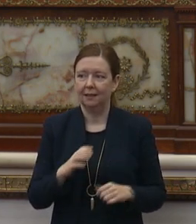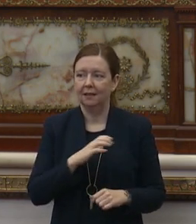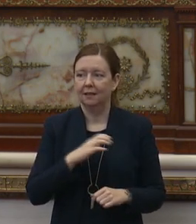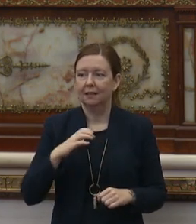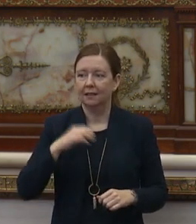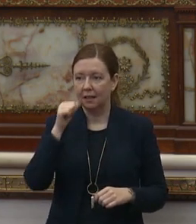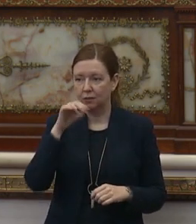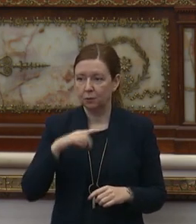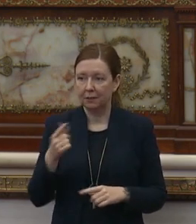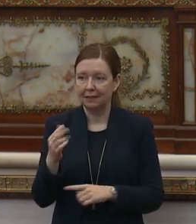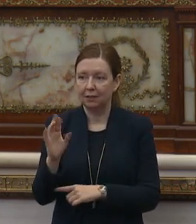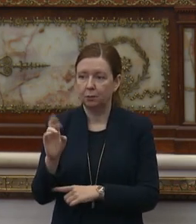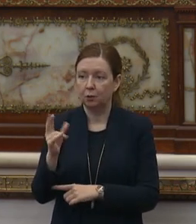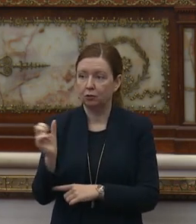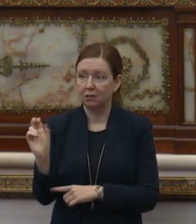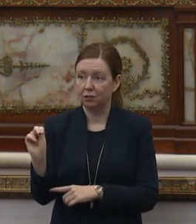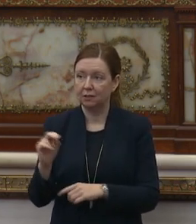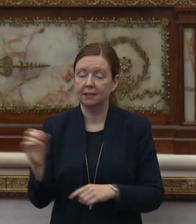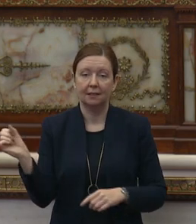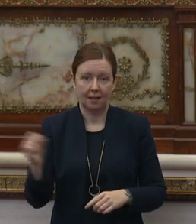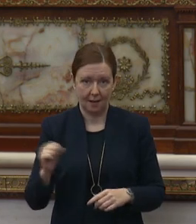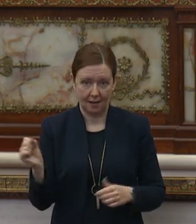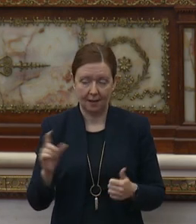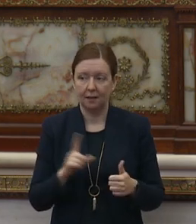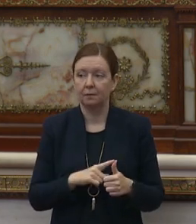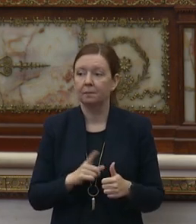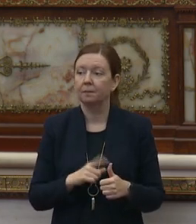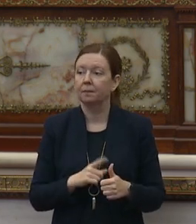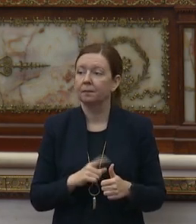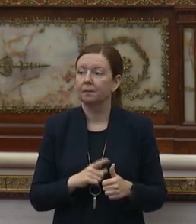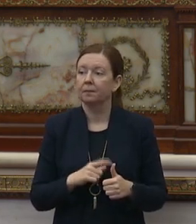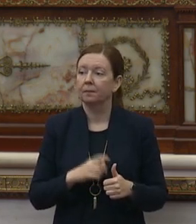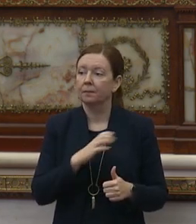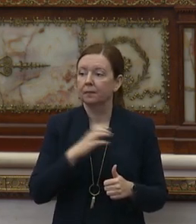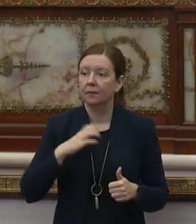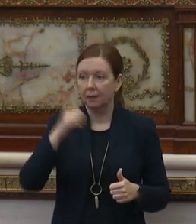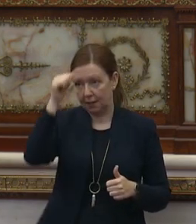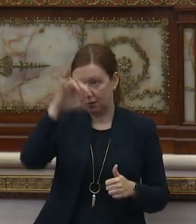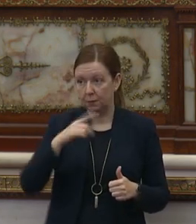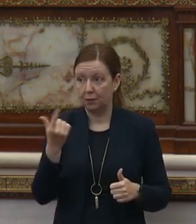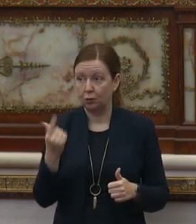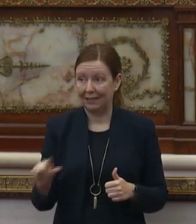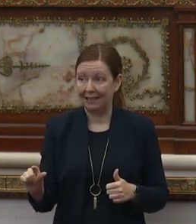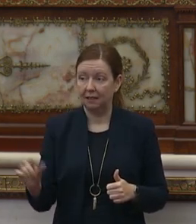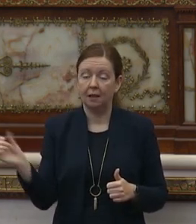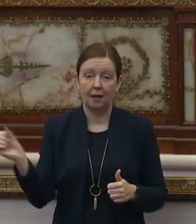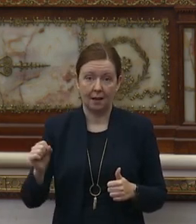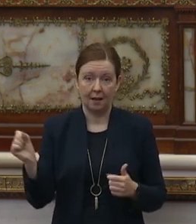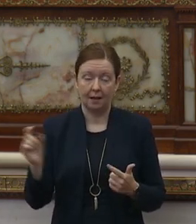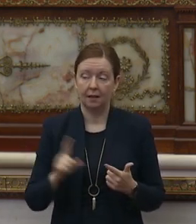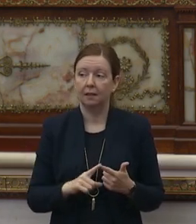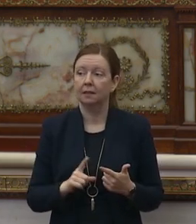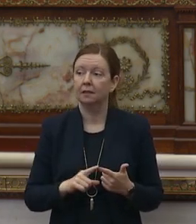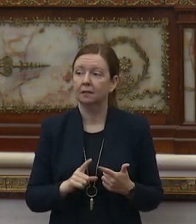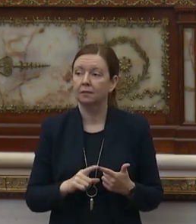Aye. Councilwoman Gilmore Richardson? Aye. Councilman Green? Aye.